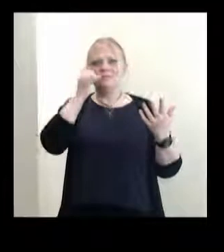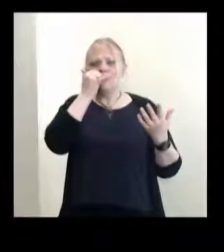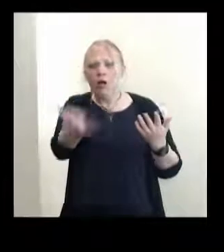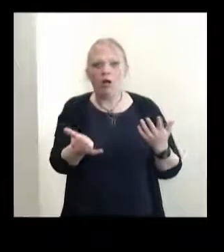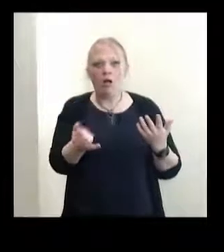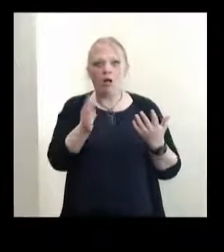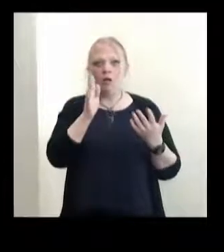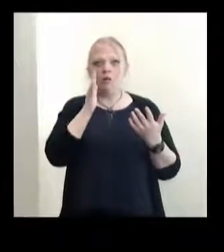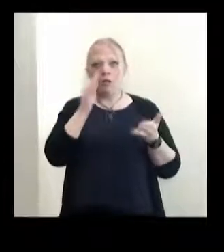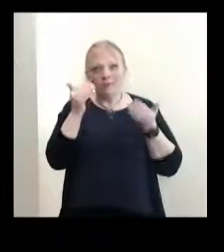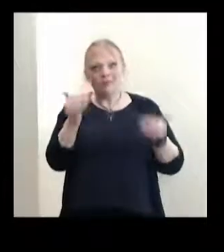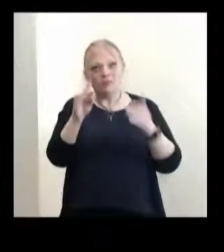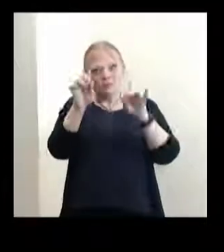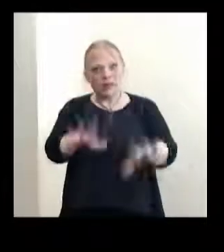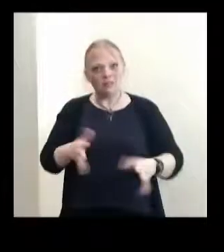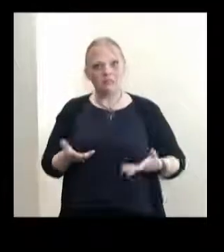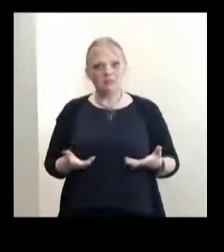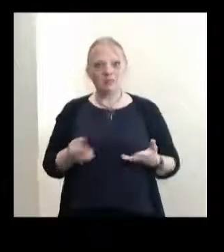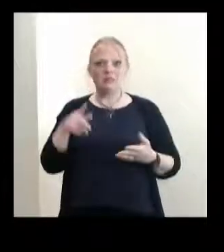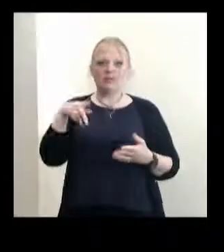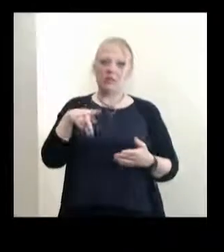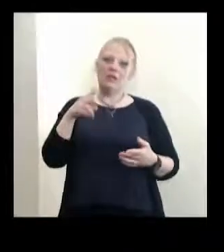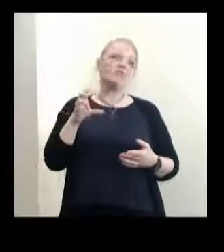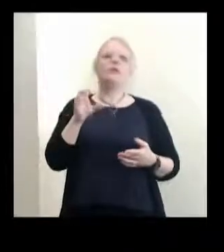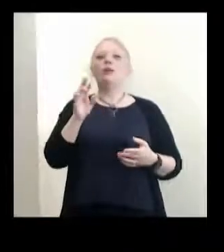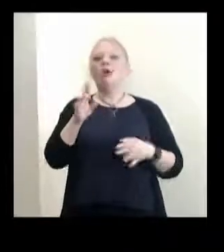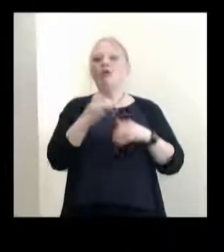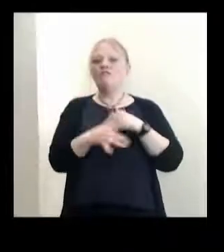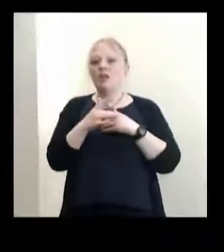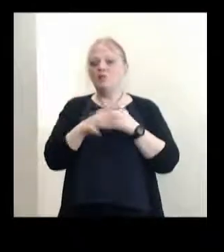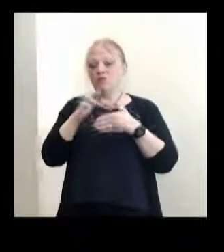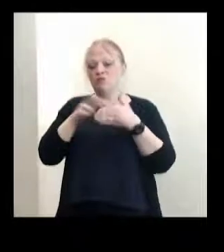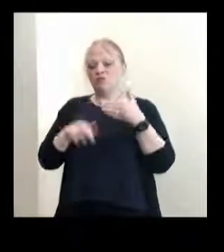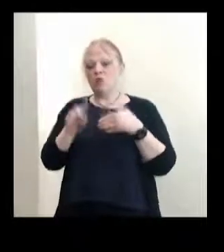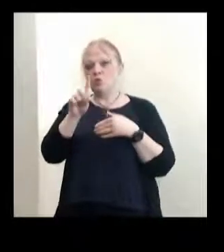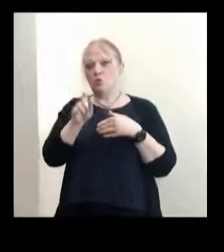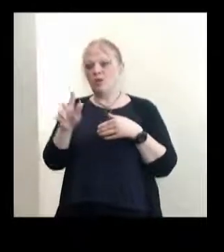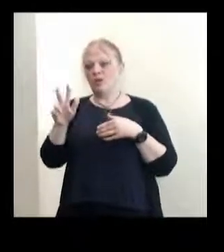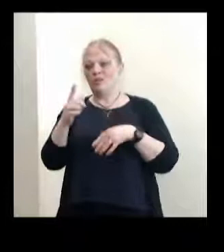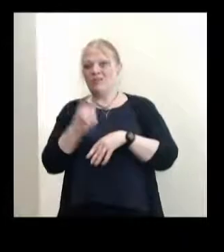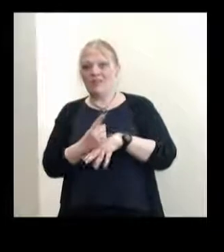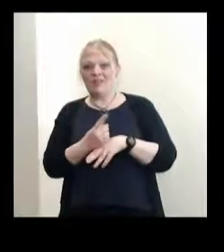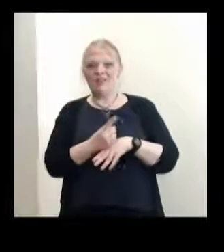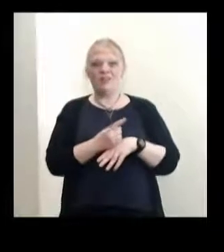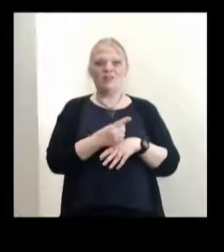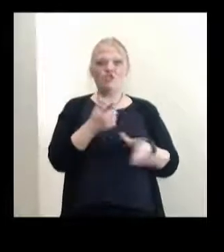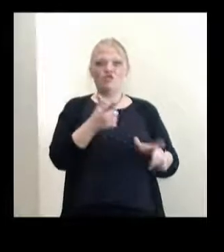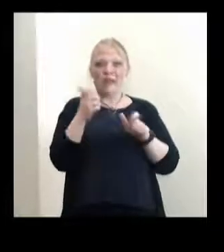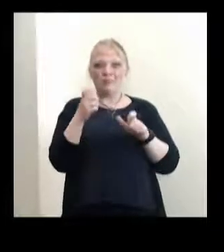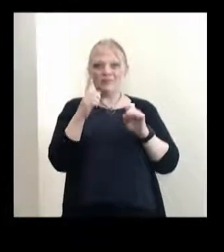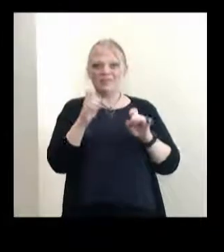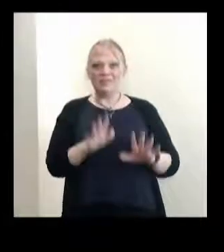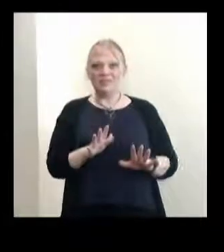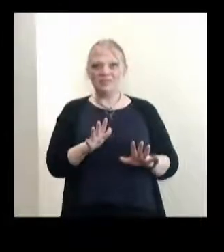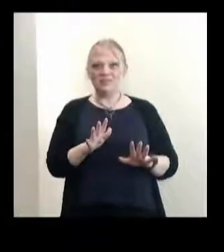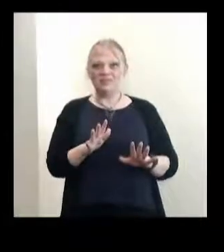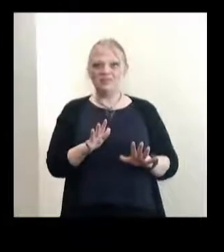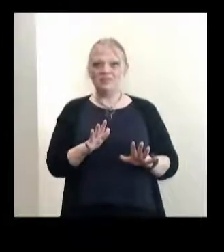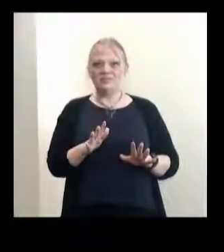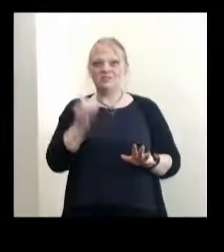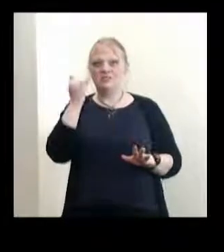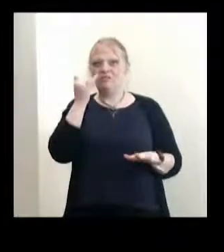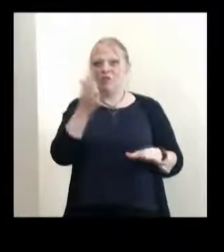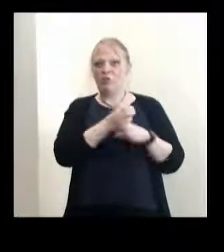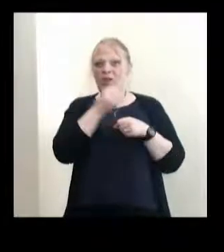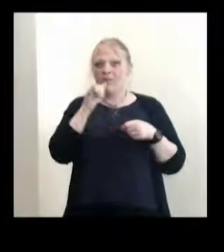will test you. PCR tests available results in 1 to 3 days. Point of care rapid test, you'll leave if you get a point of care rapid